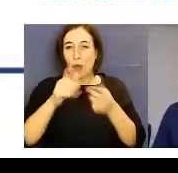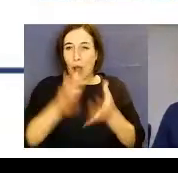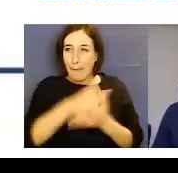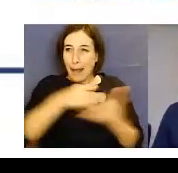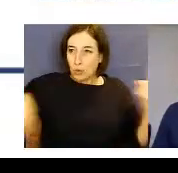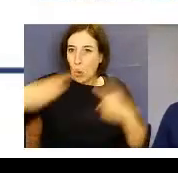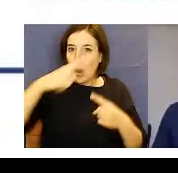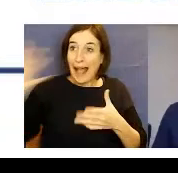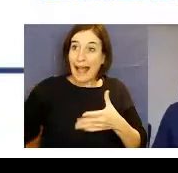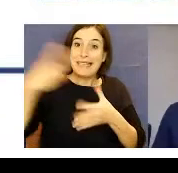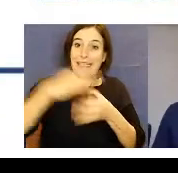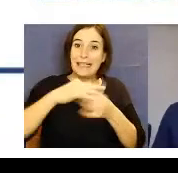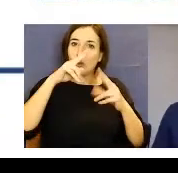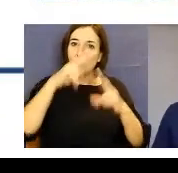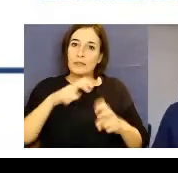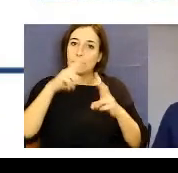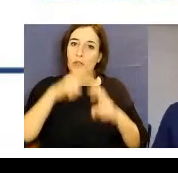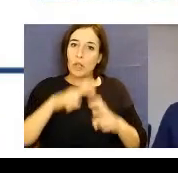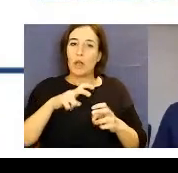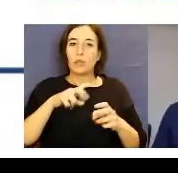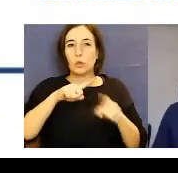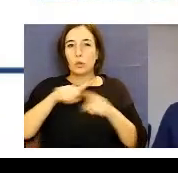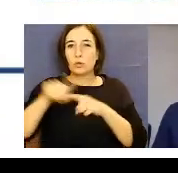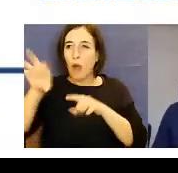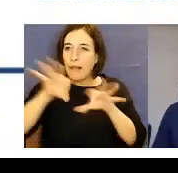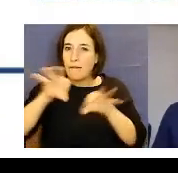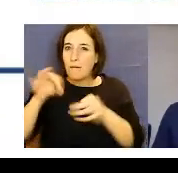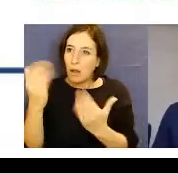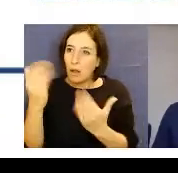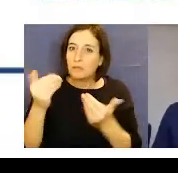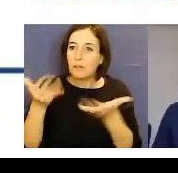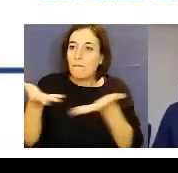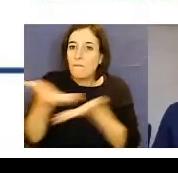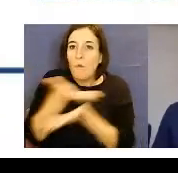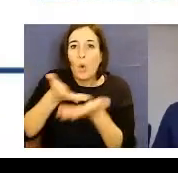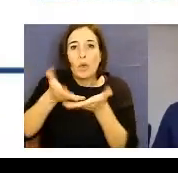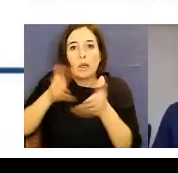our associate members involved with focus groups and other research that we're doing.